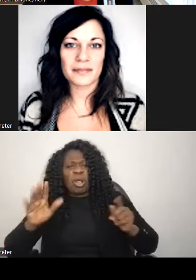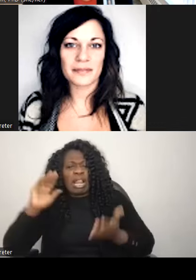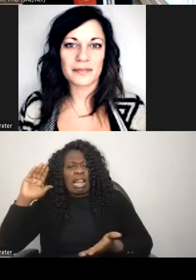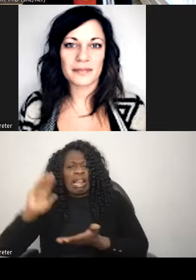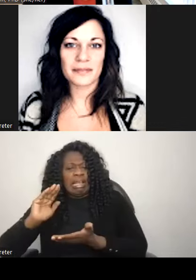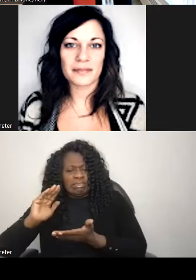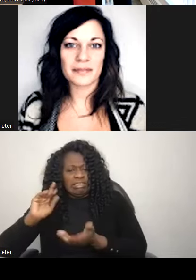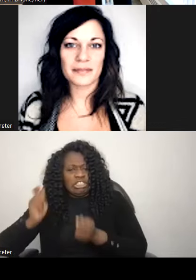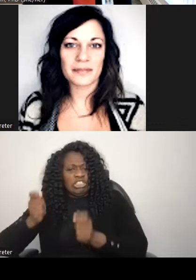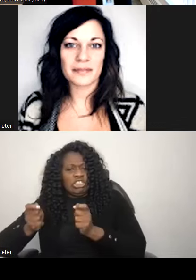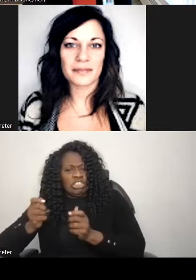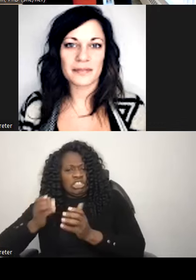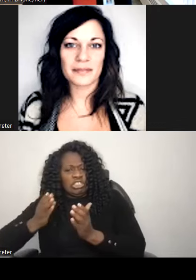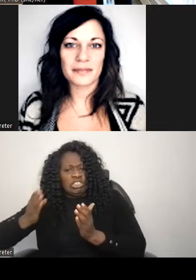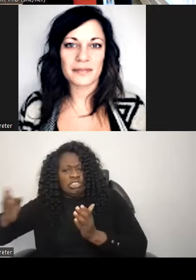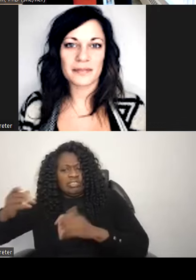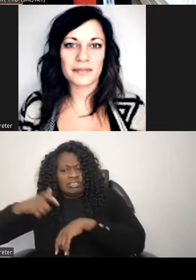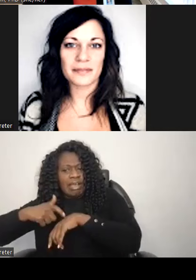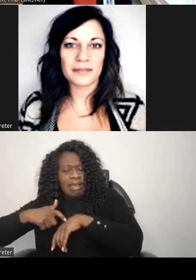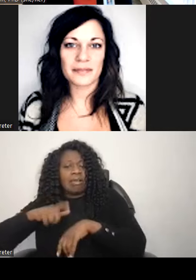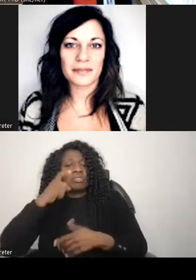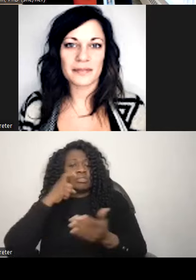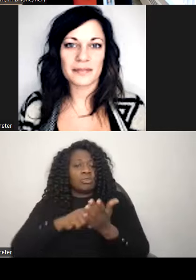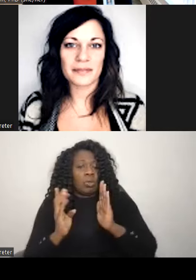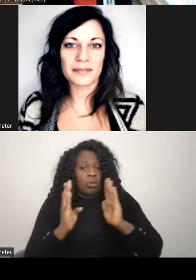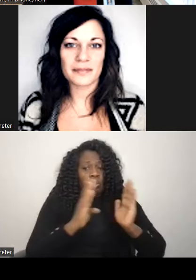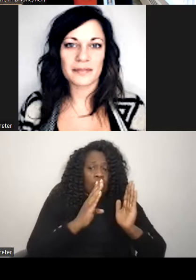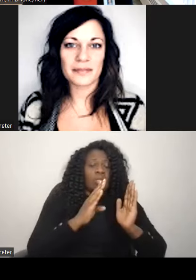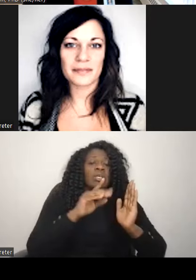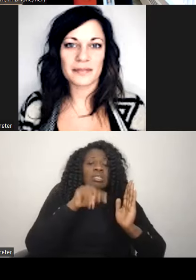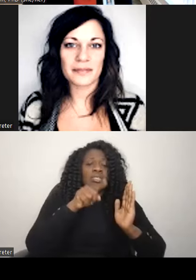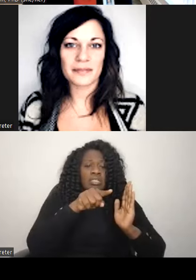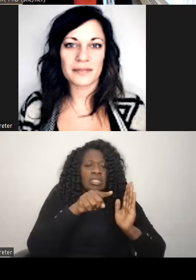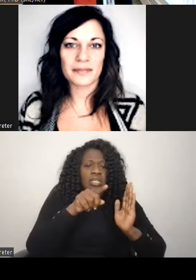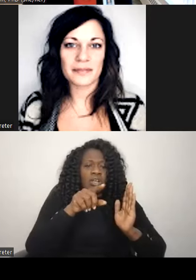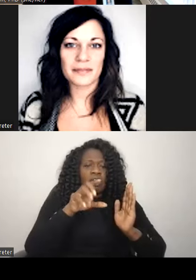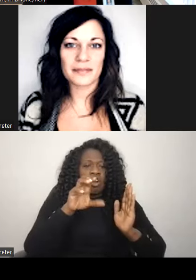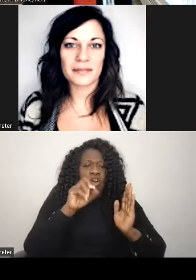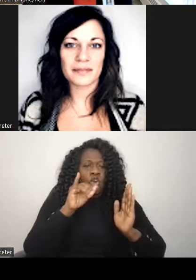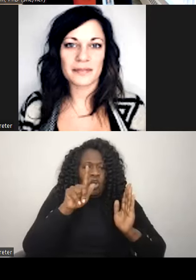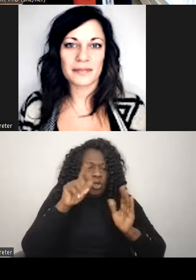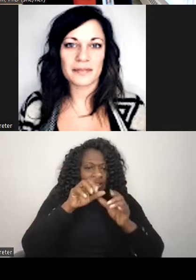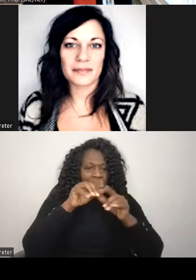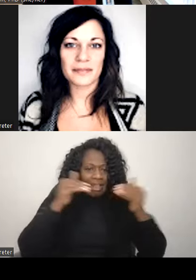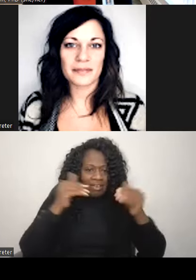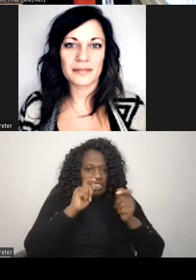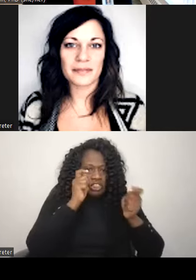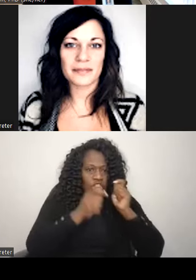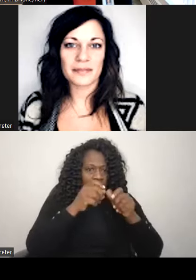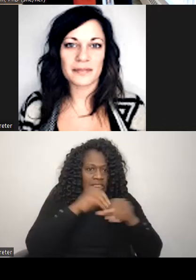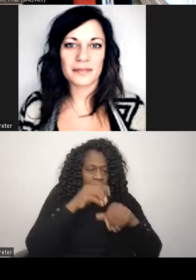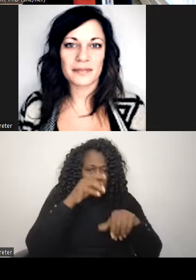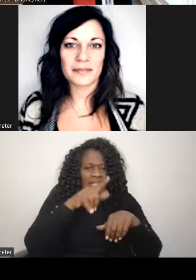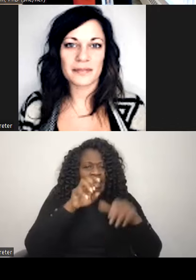change is happening over time. And what you can see is just even at the cortical level, there's a tremendous amount of change that's happening in the